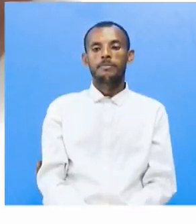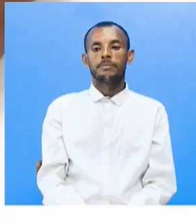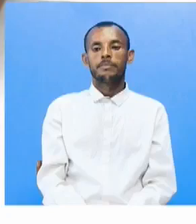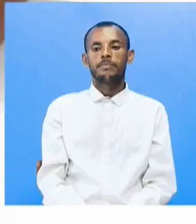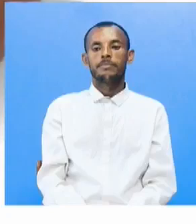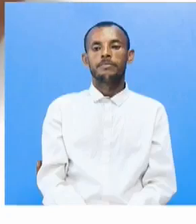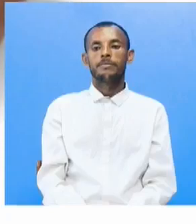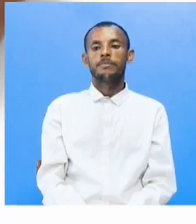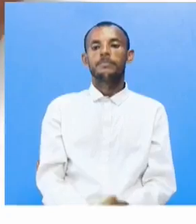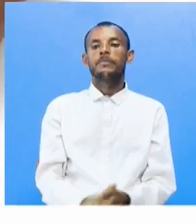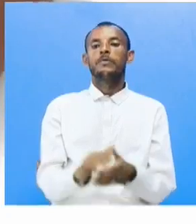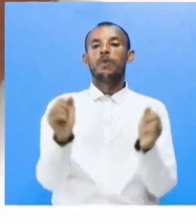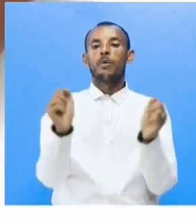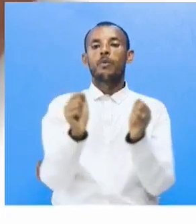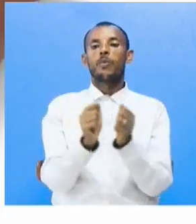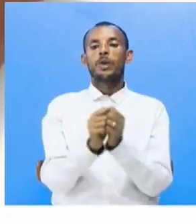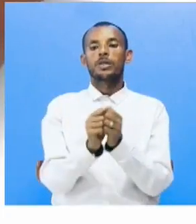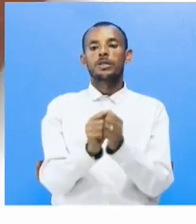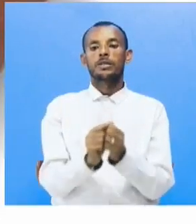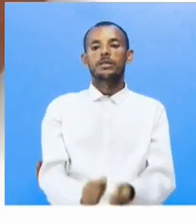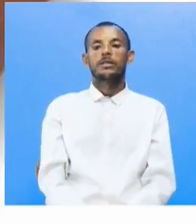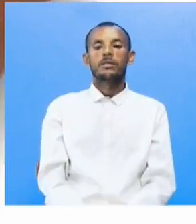an article with